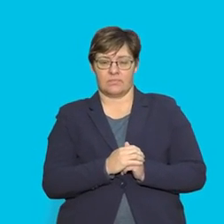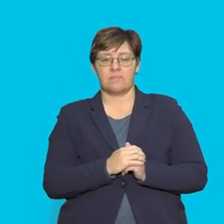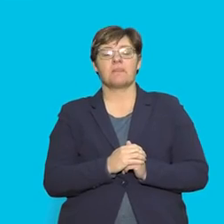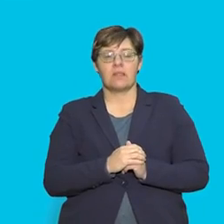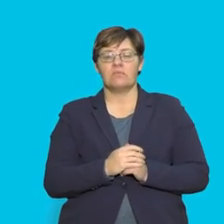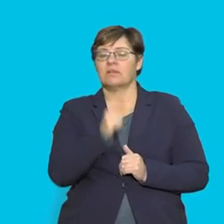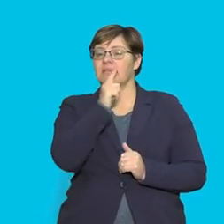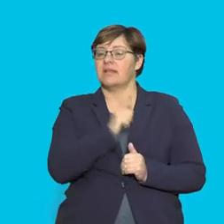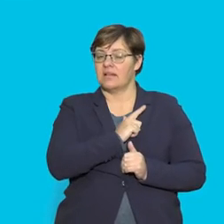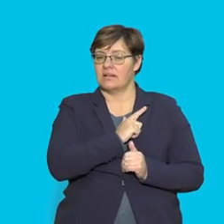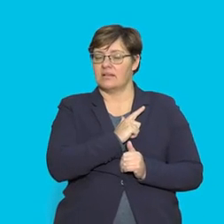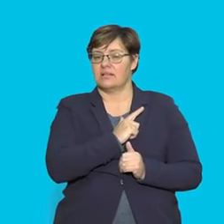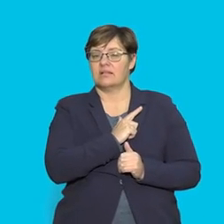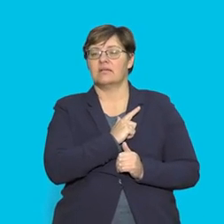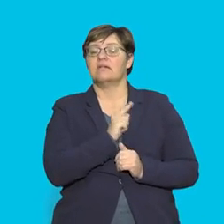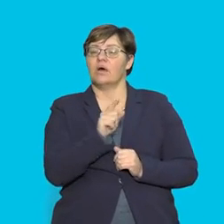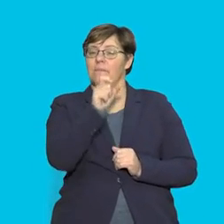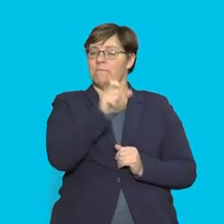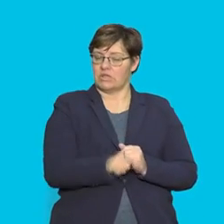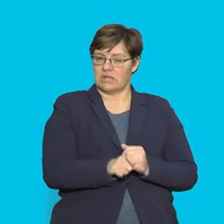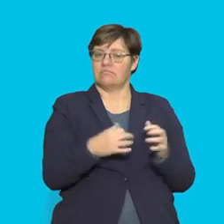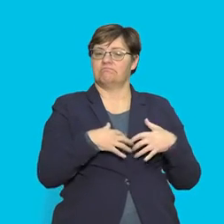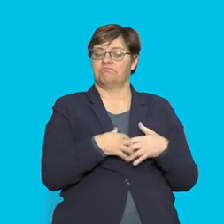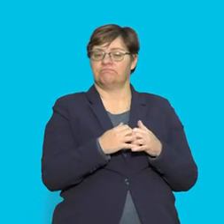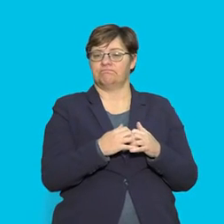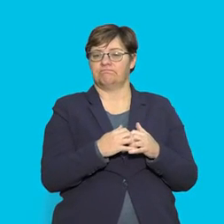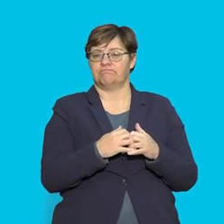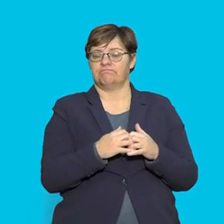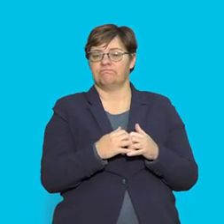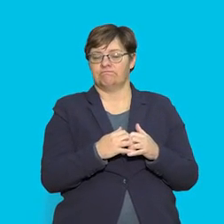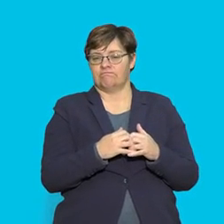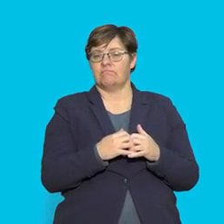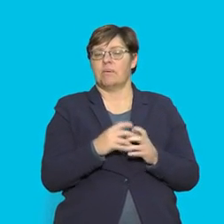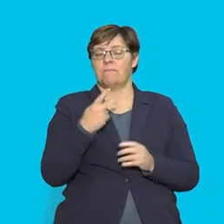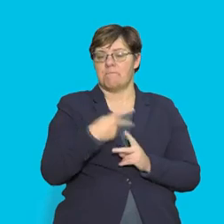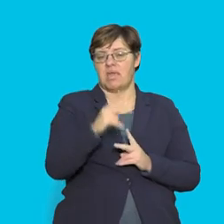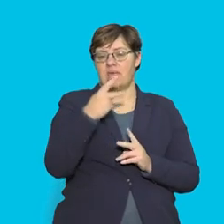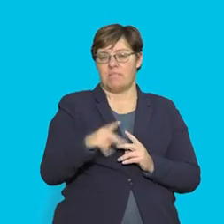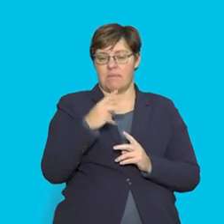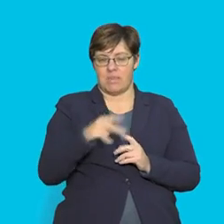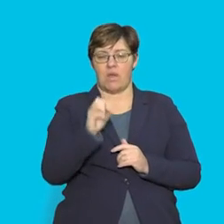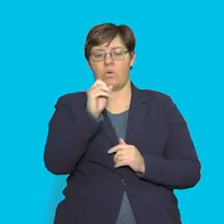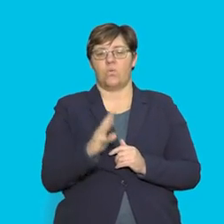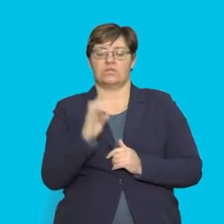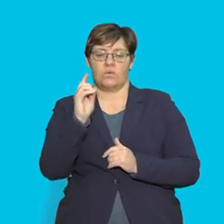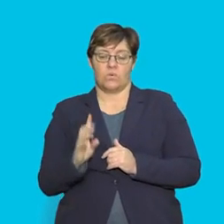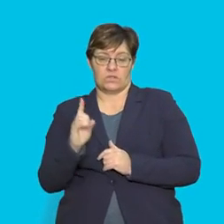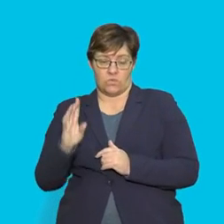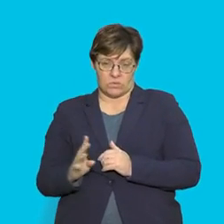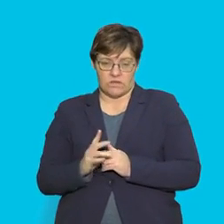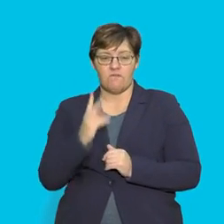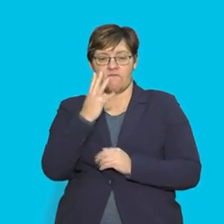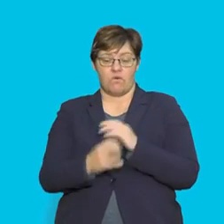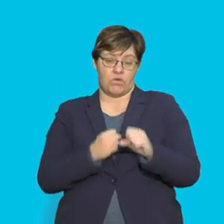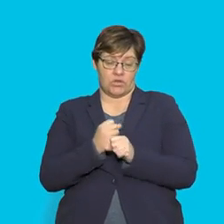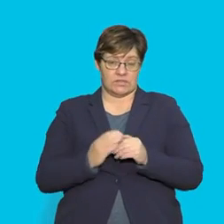not cutting any deposit. It just simply tells you that this person will make, which is Selby, will make the payments on